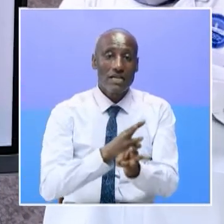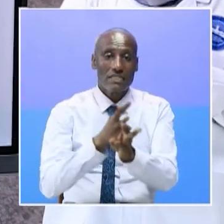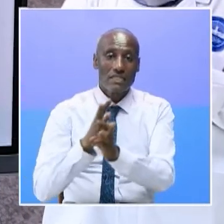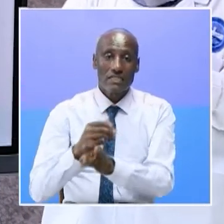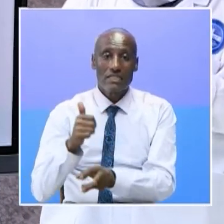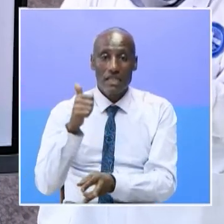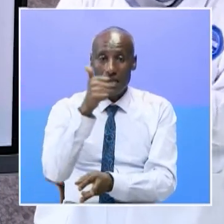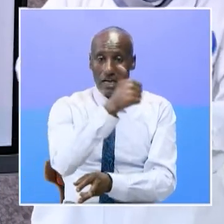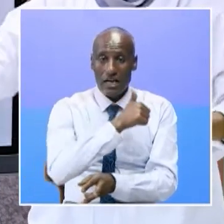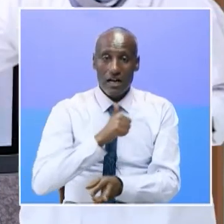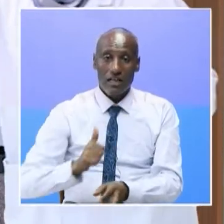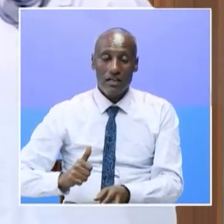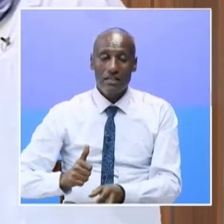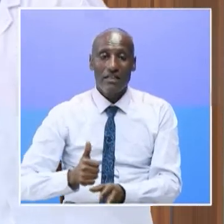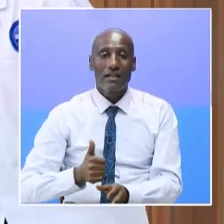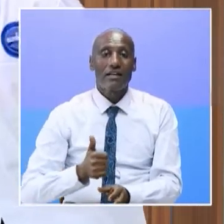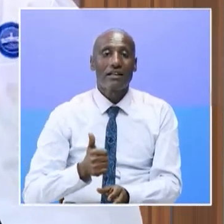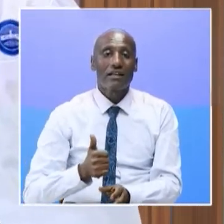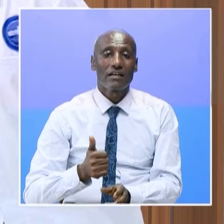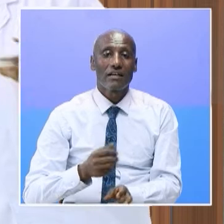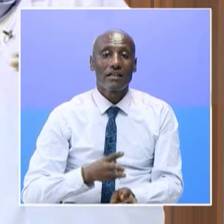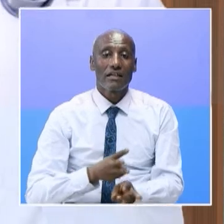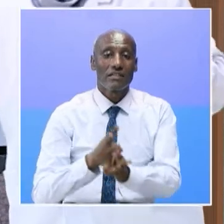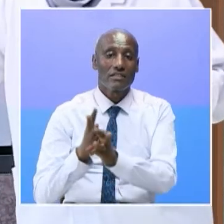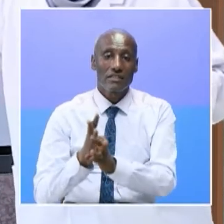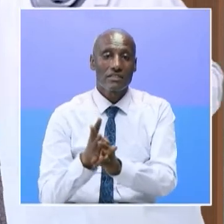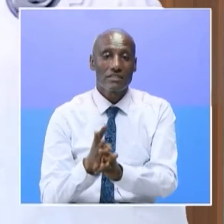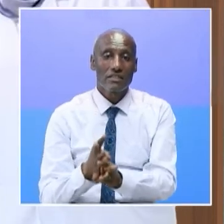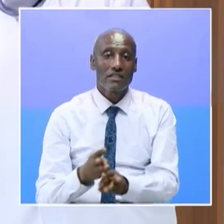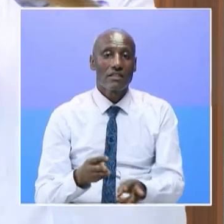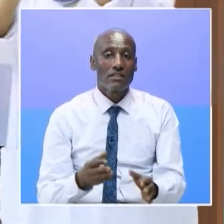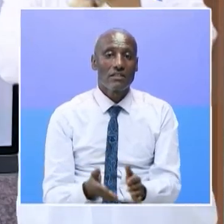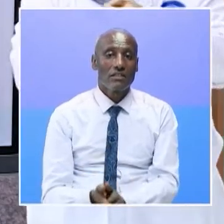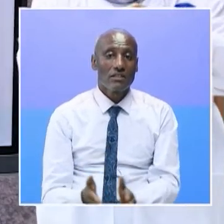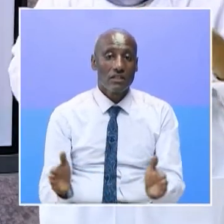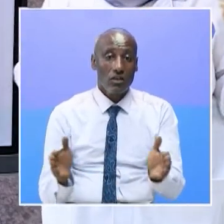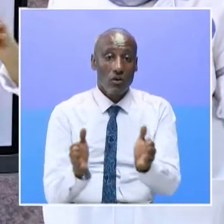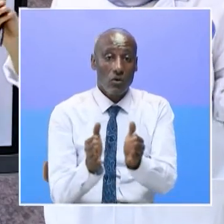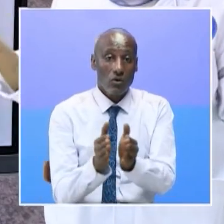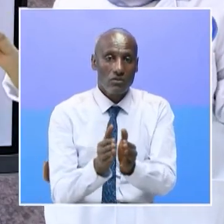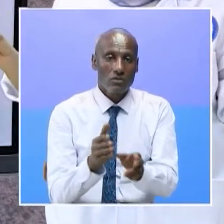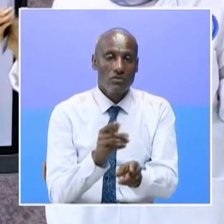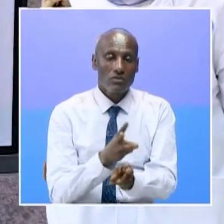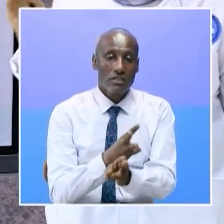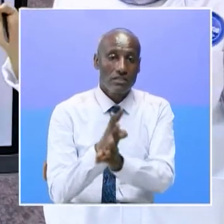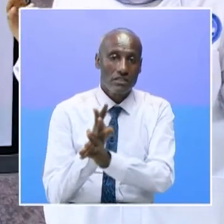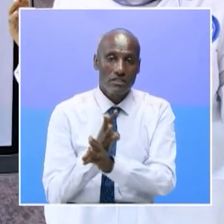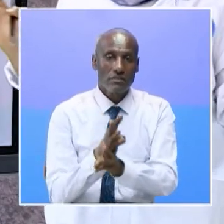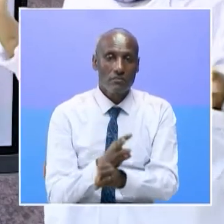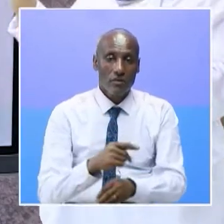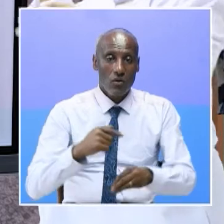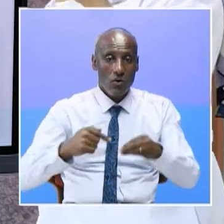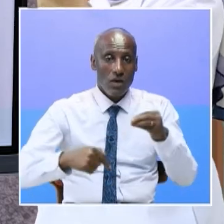Arada, streets like we can't live where? In the streets. We can so close, and also what?